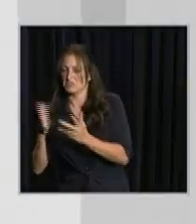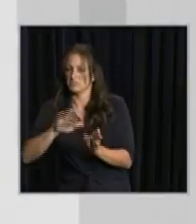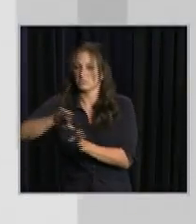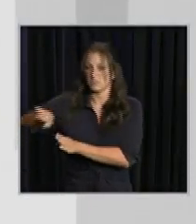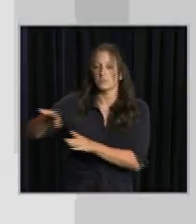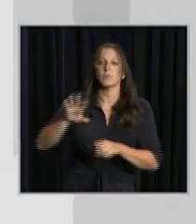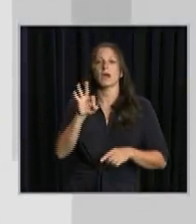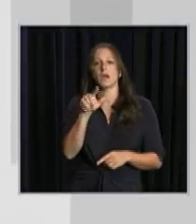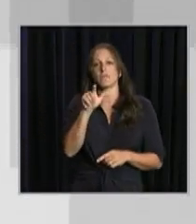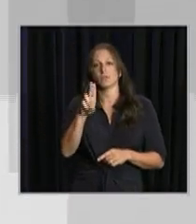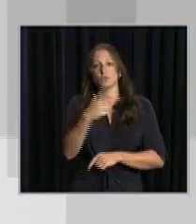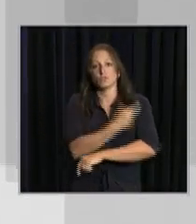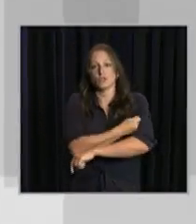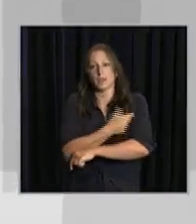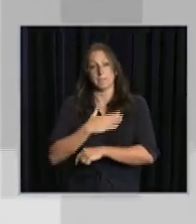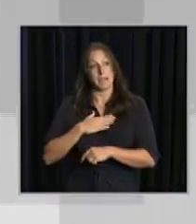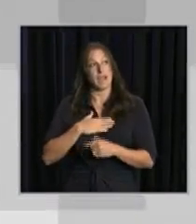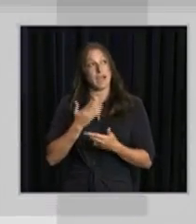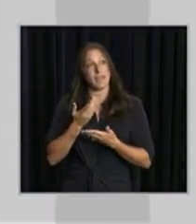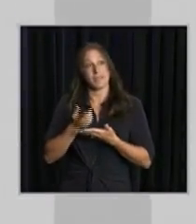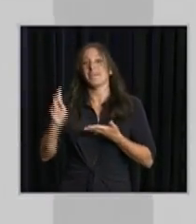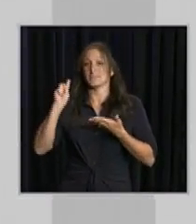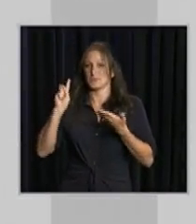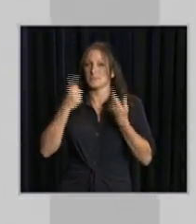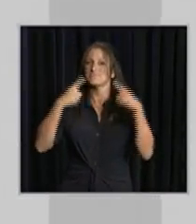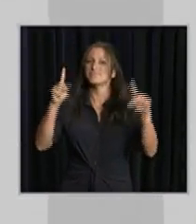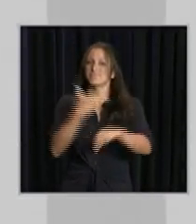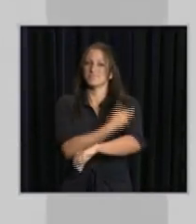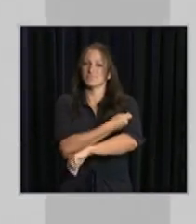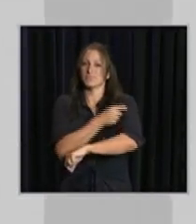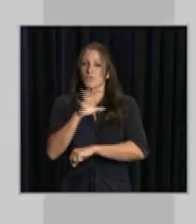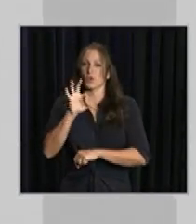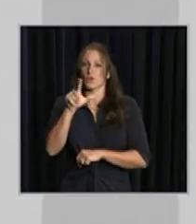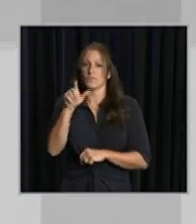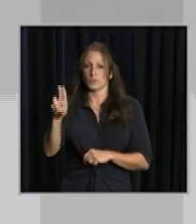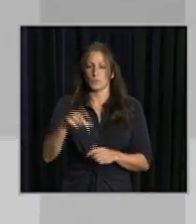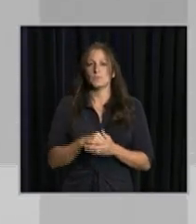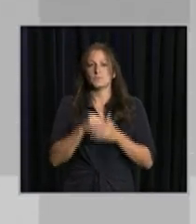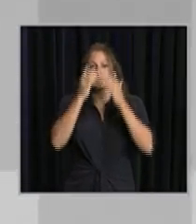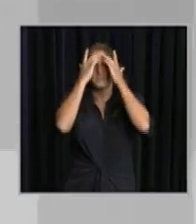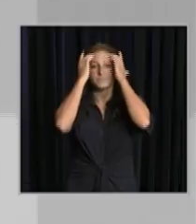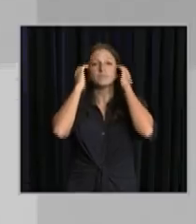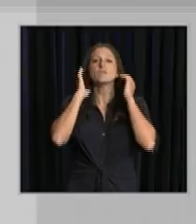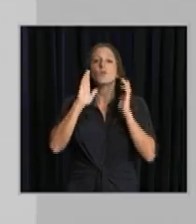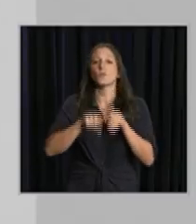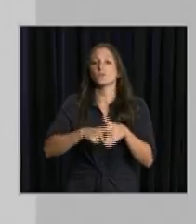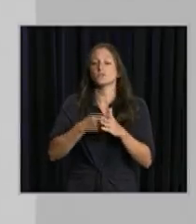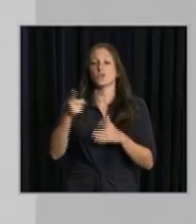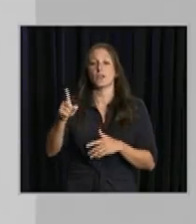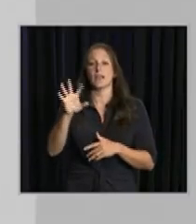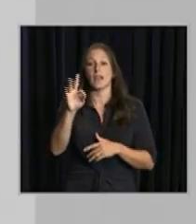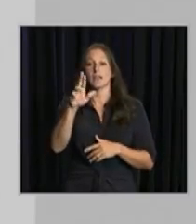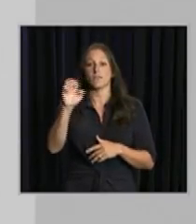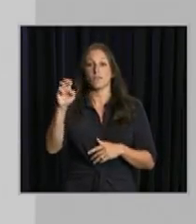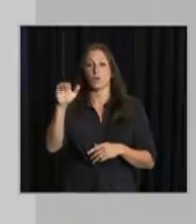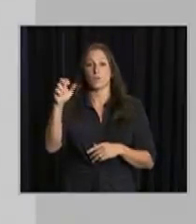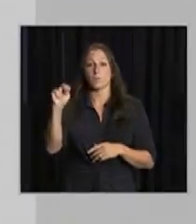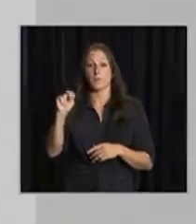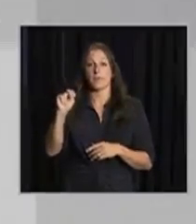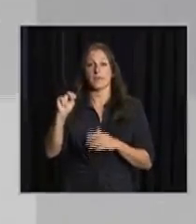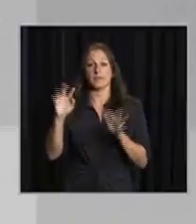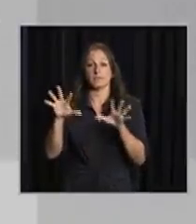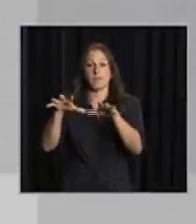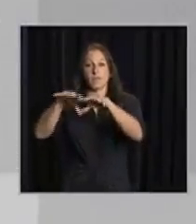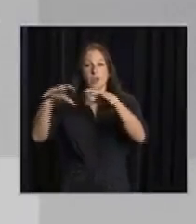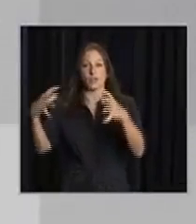mine just late last week. But we're going to be doing it at the Freeman Coliseum. It's going to start at